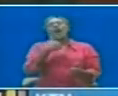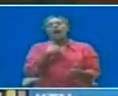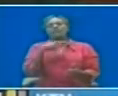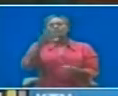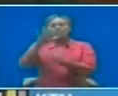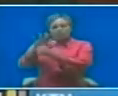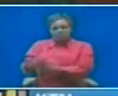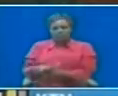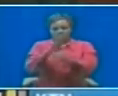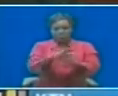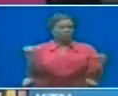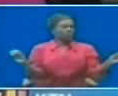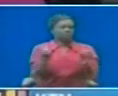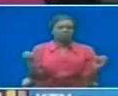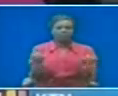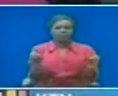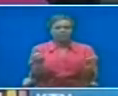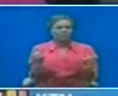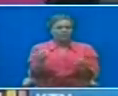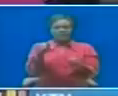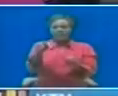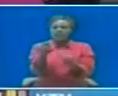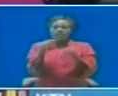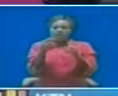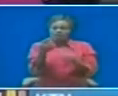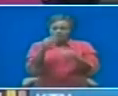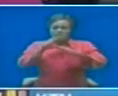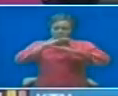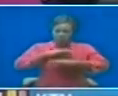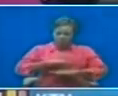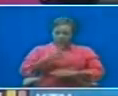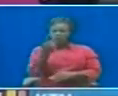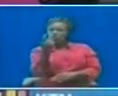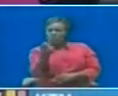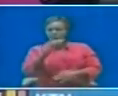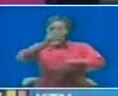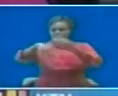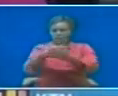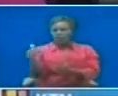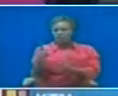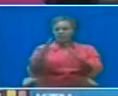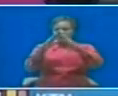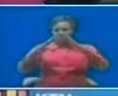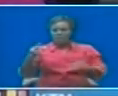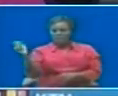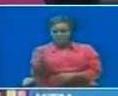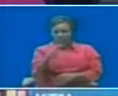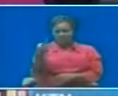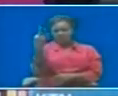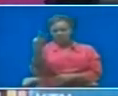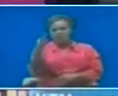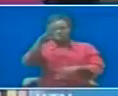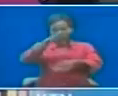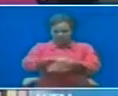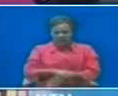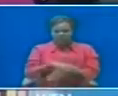monopoly or a duopoly. It is a temporary reprieve for local media houses, which will in the next 3 months get another shot